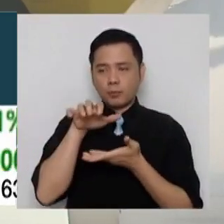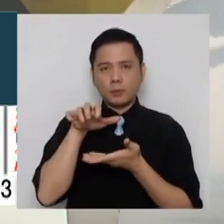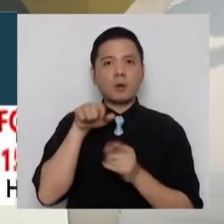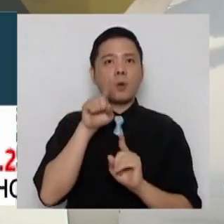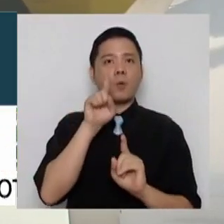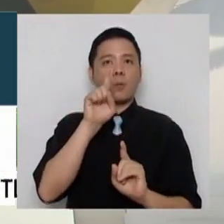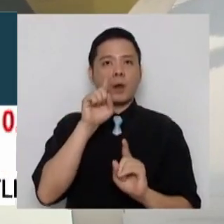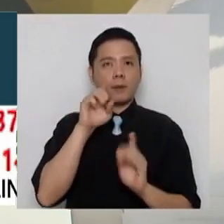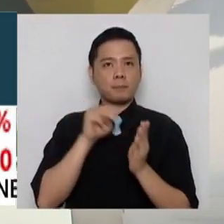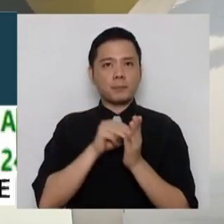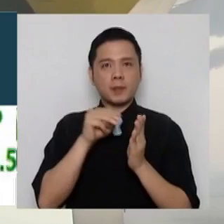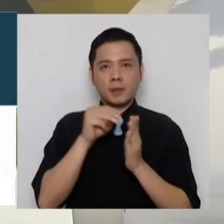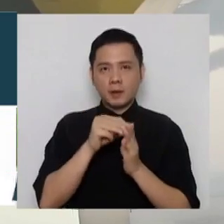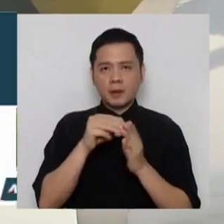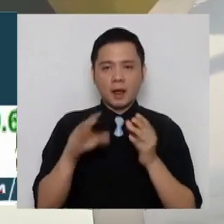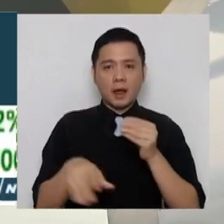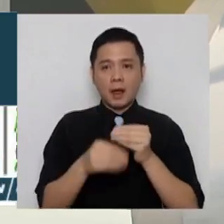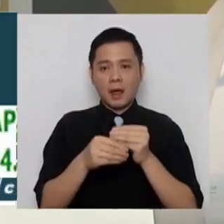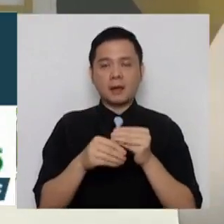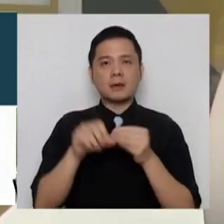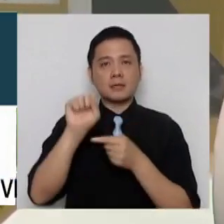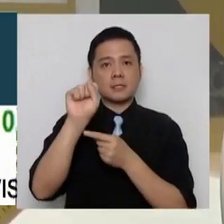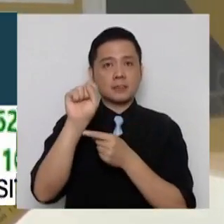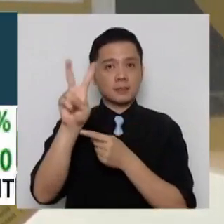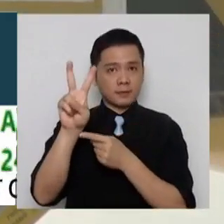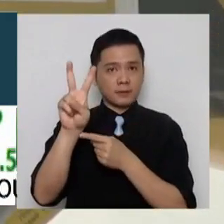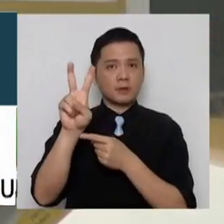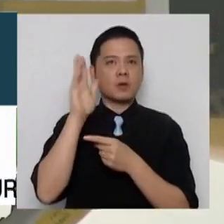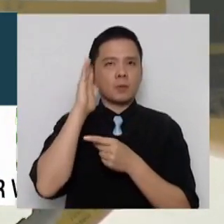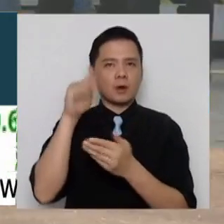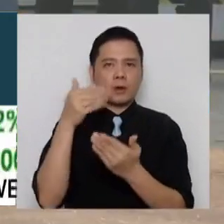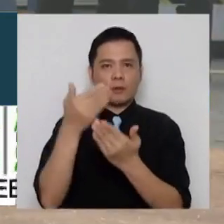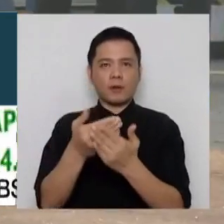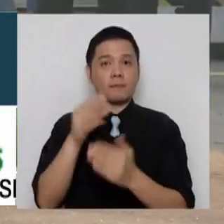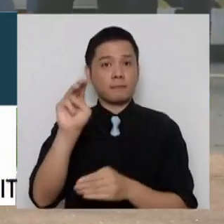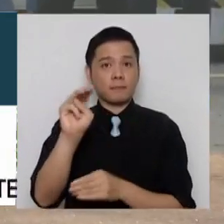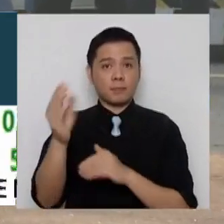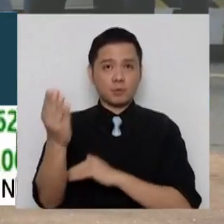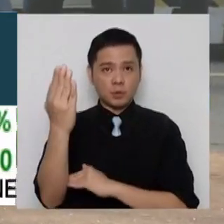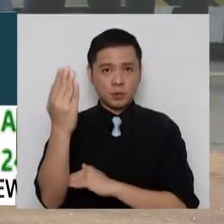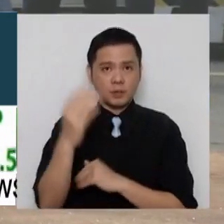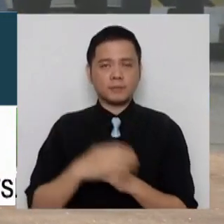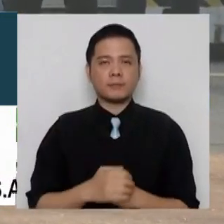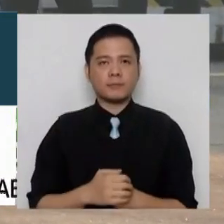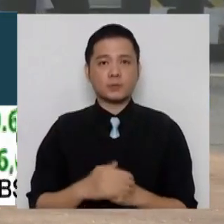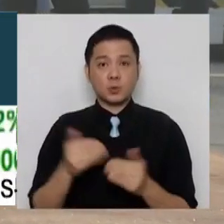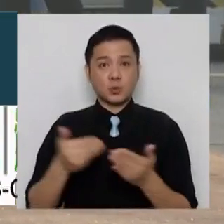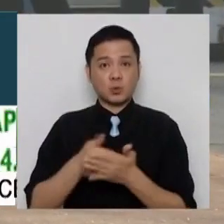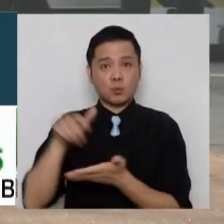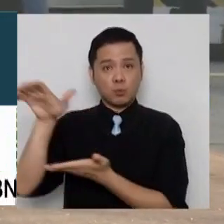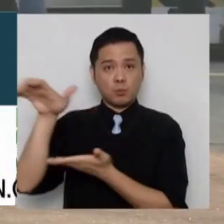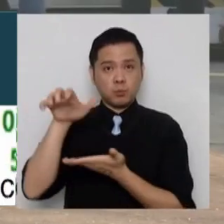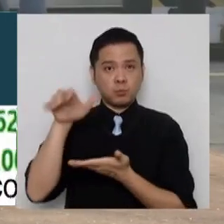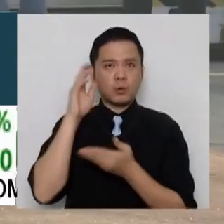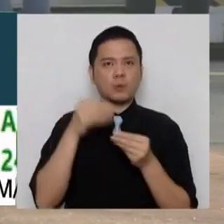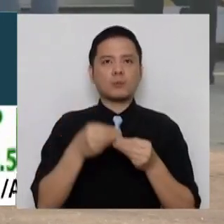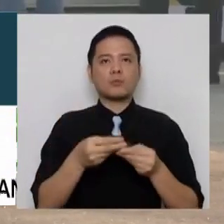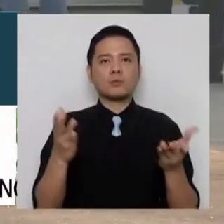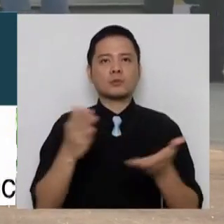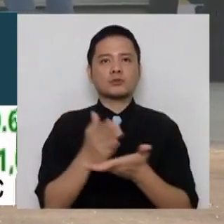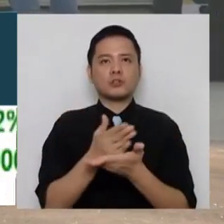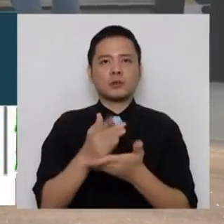1 million additional jabs of Sinovac's COVID-19 vaccine arrived Monday morning. The fresh batch will be distributed to